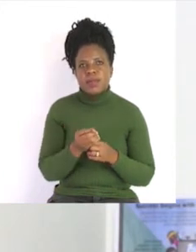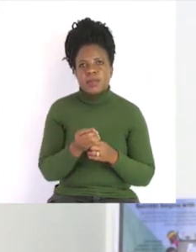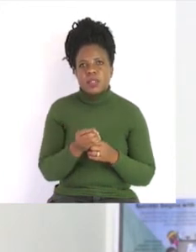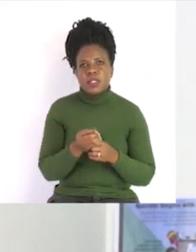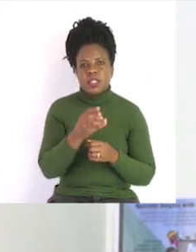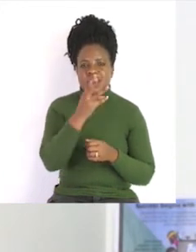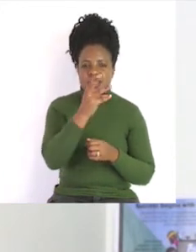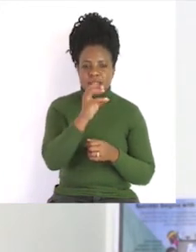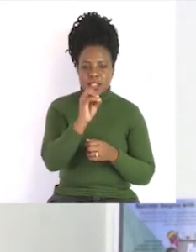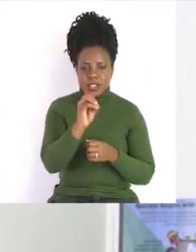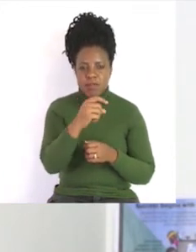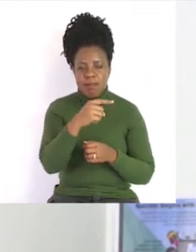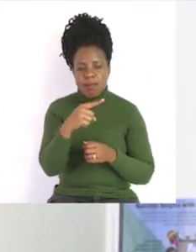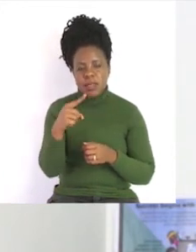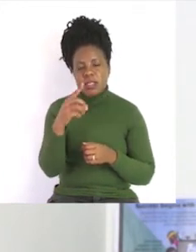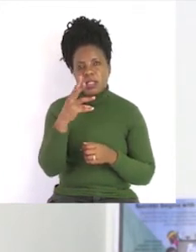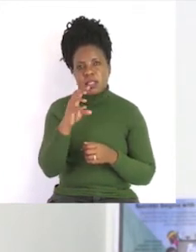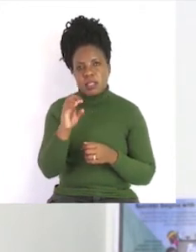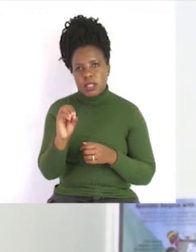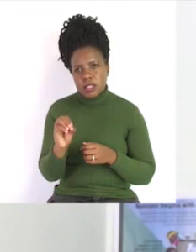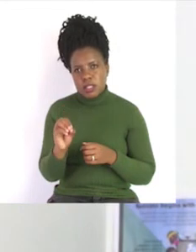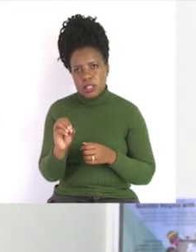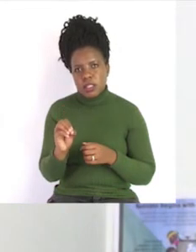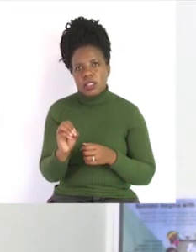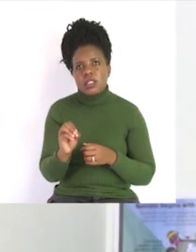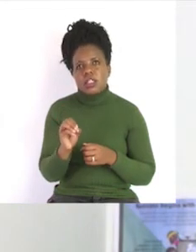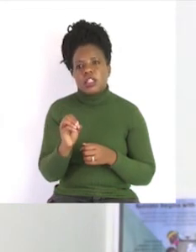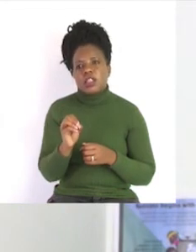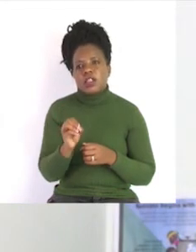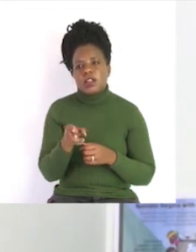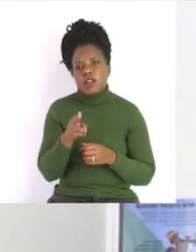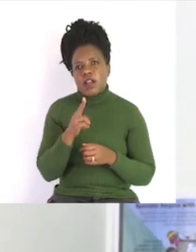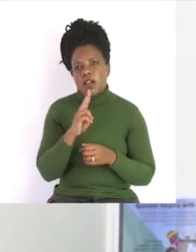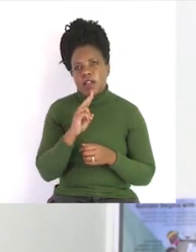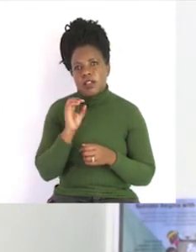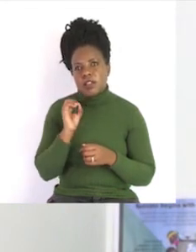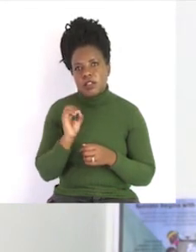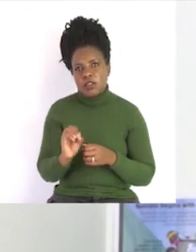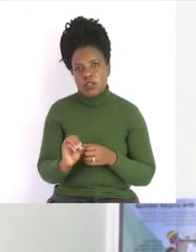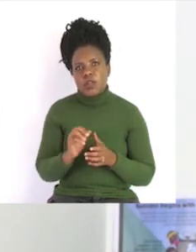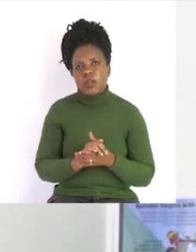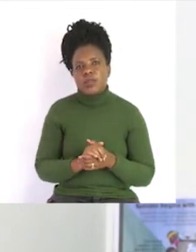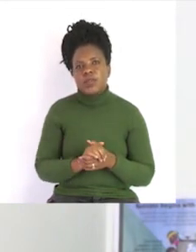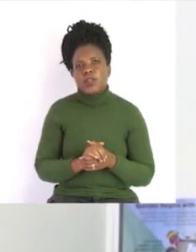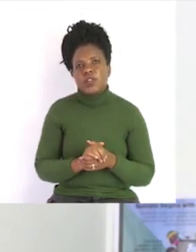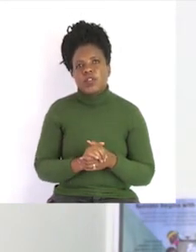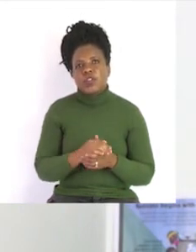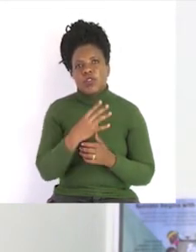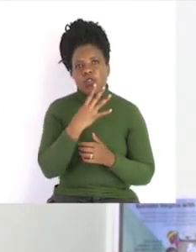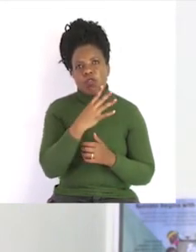I subtract the 2. 60 minus 60 will give me 0. So my final answer is